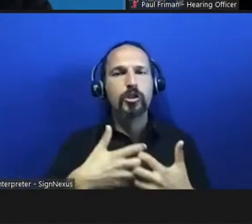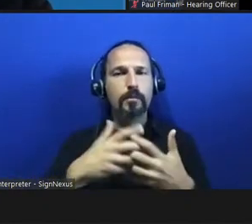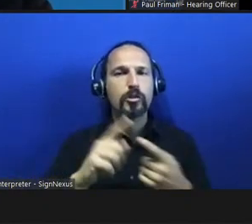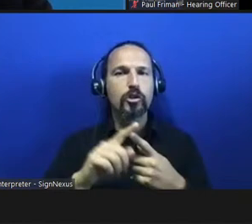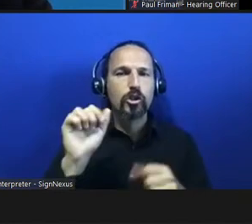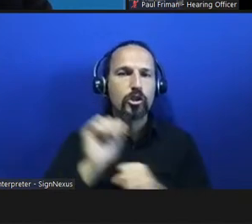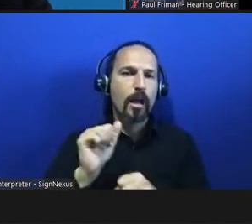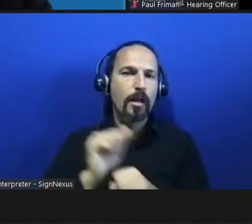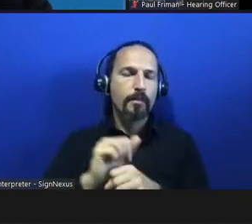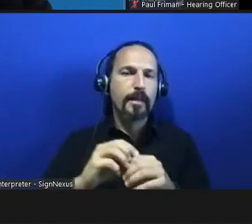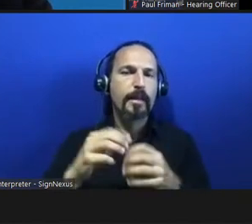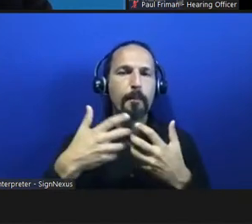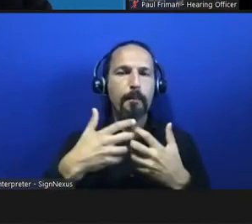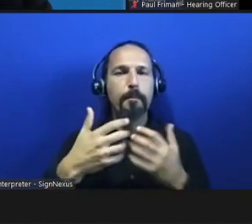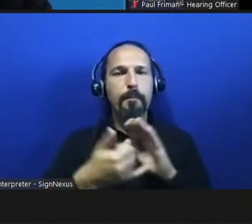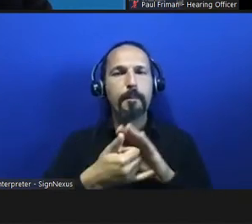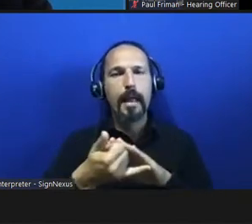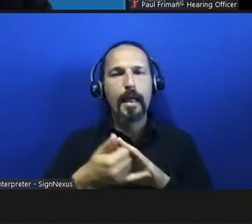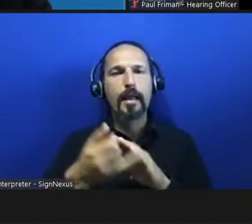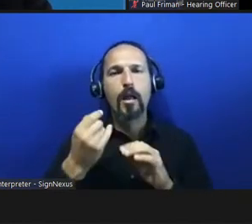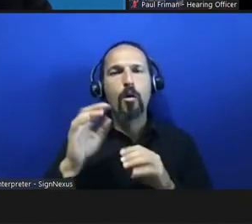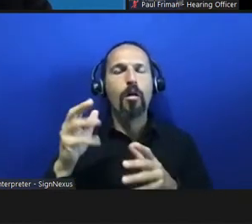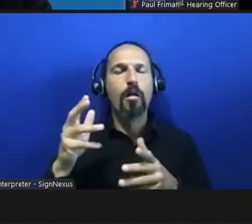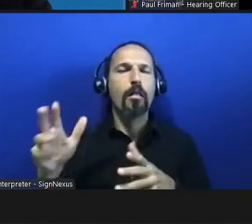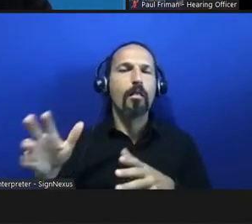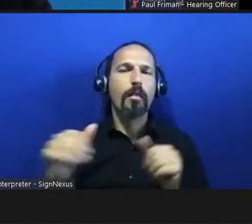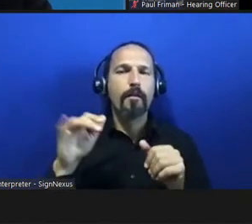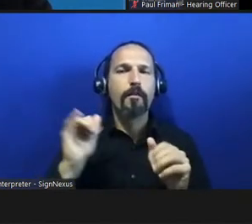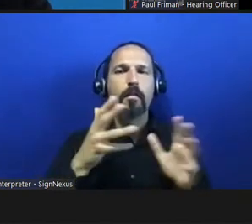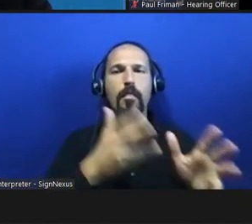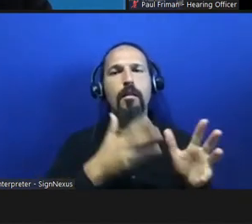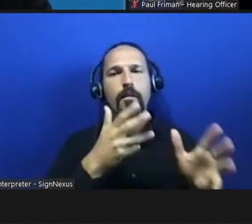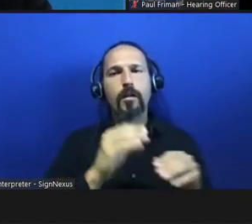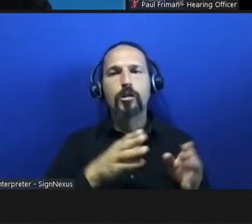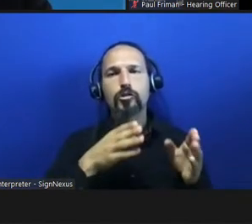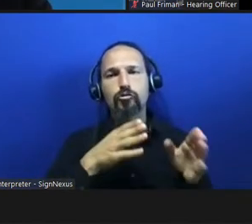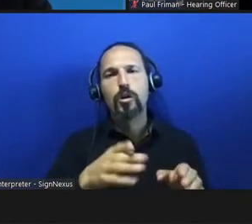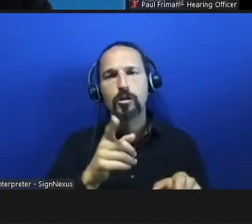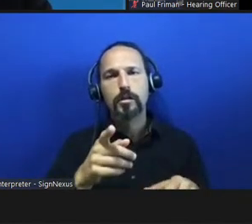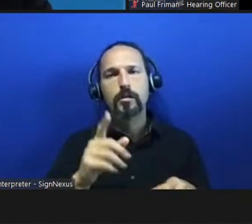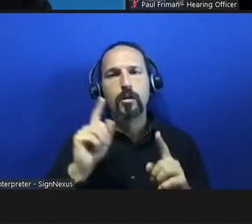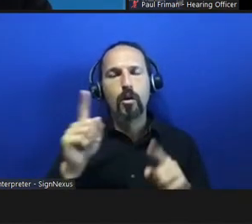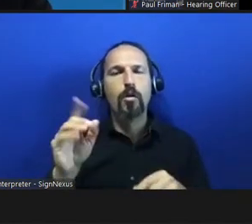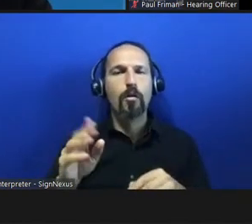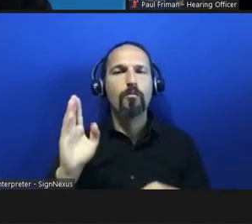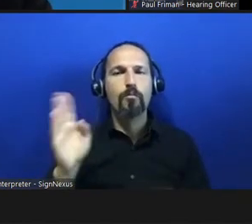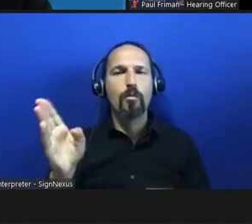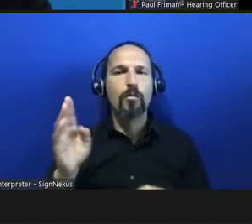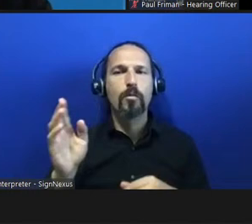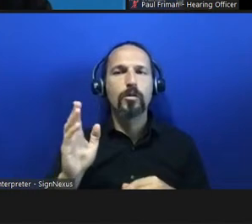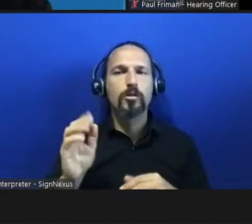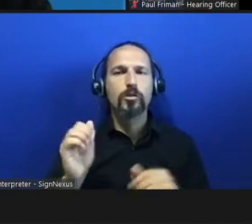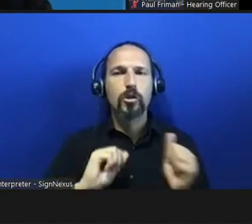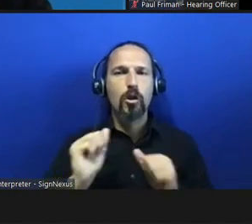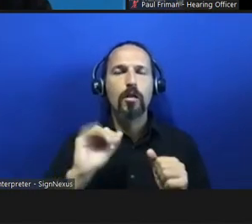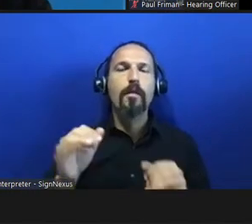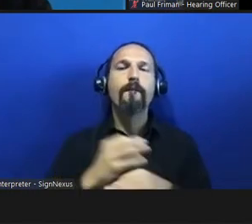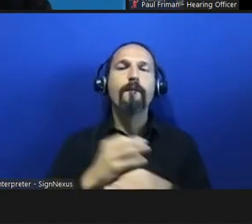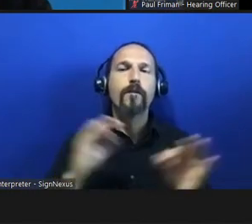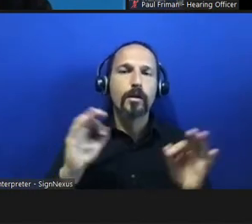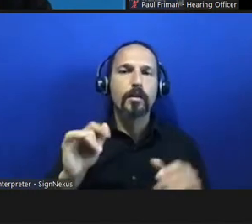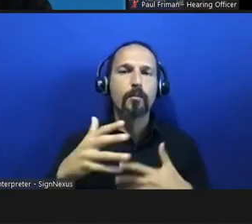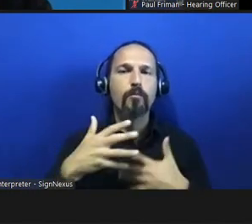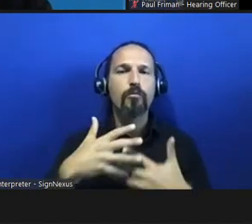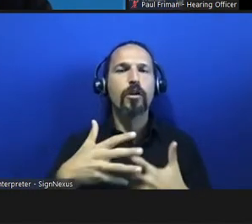your job in Manhattan or to leave a polluting metal box on the street while you take in a Broadway show freedom is the choice to